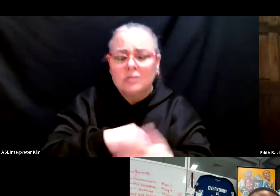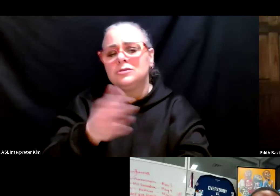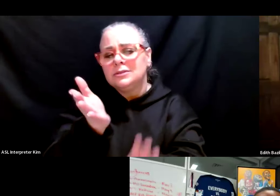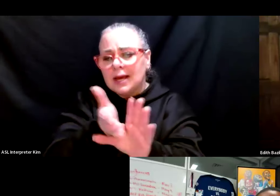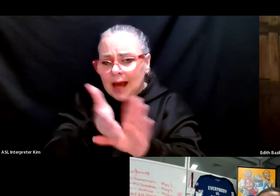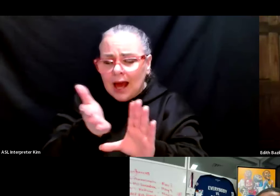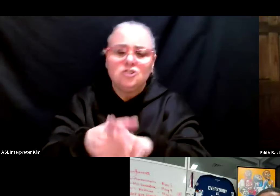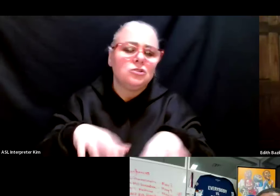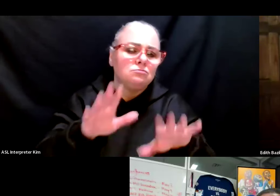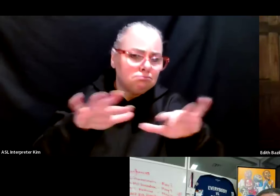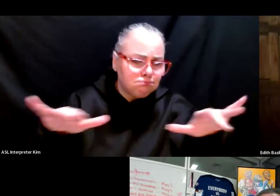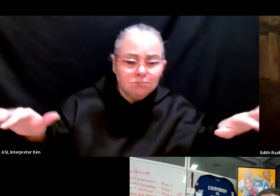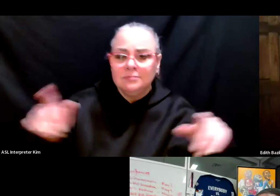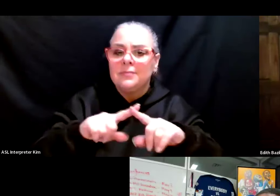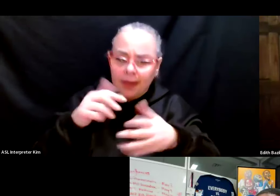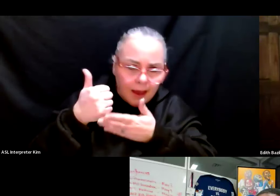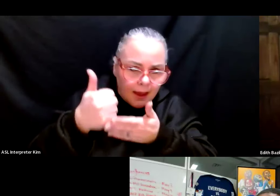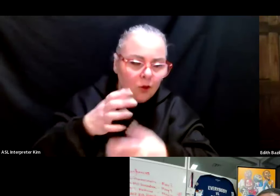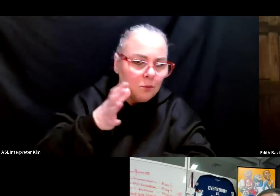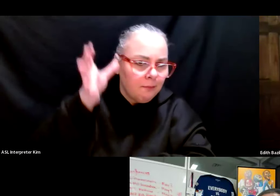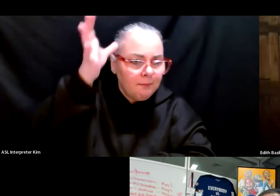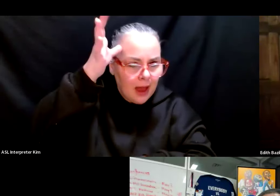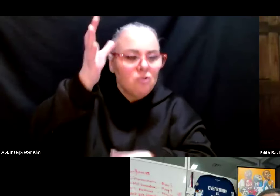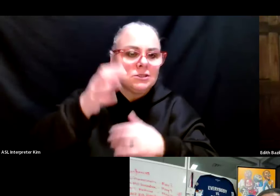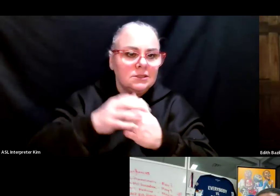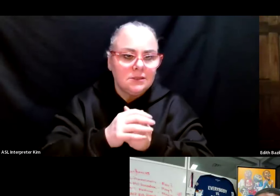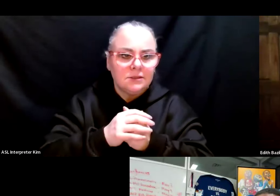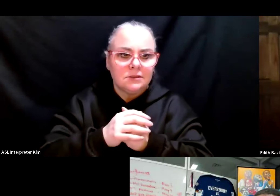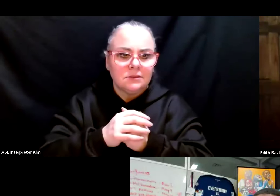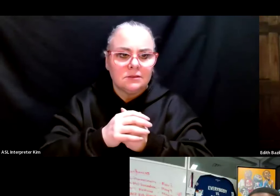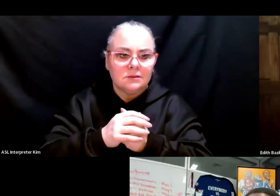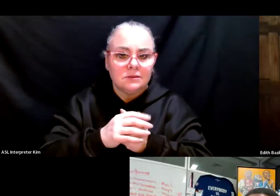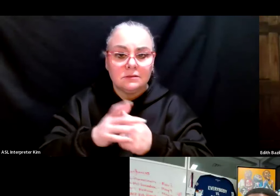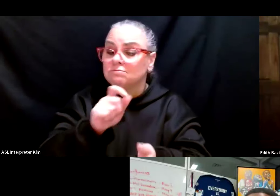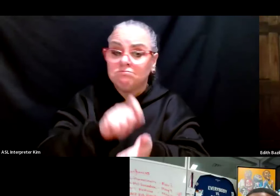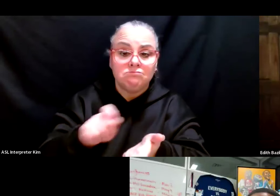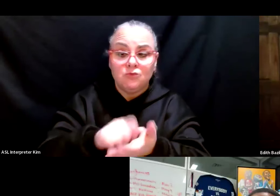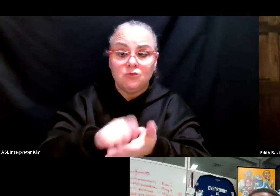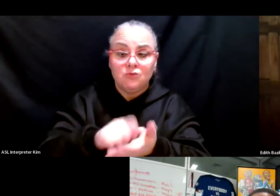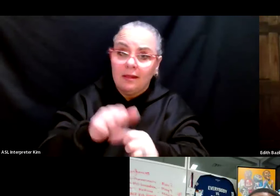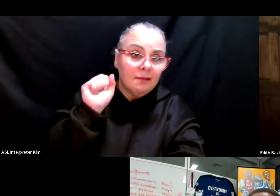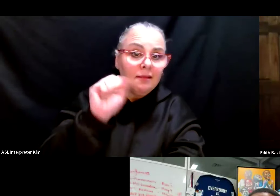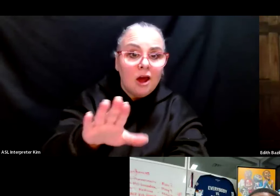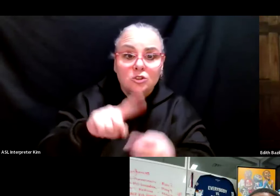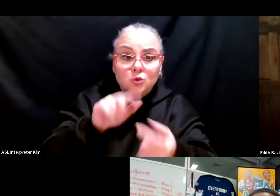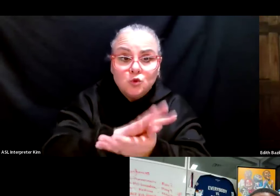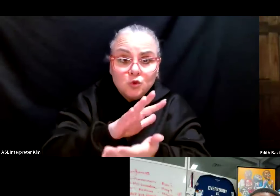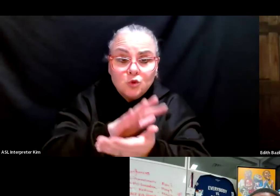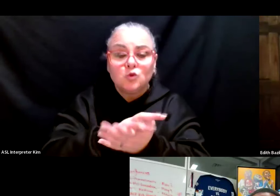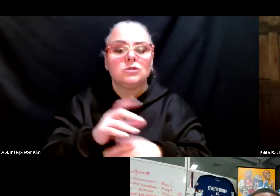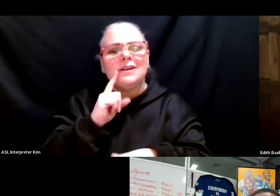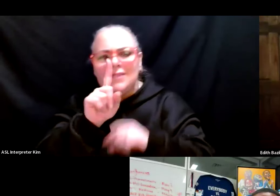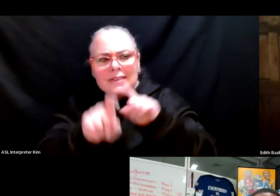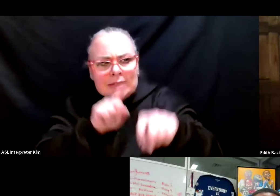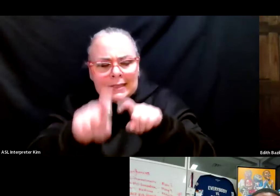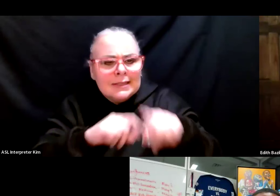psychiatrists that do help parents, write letters to schools when they're inquiring